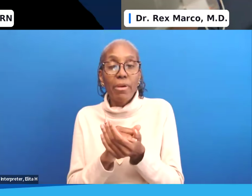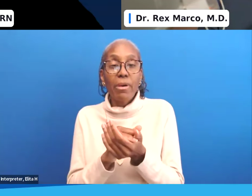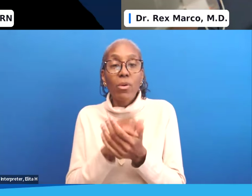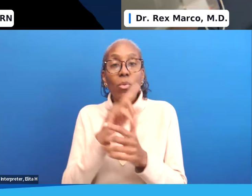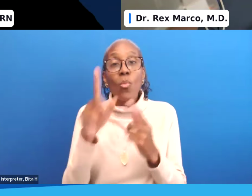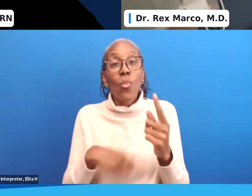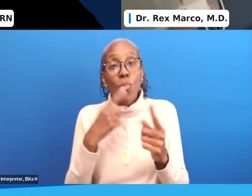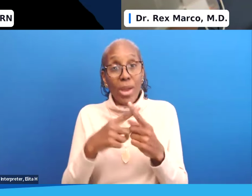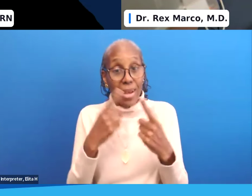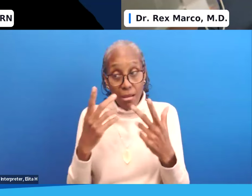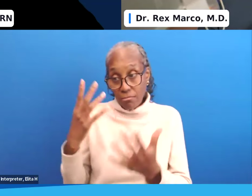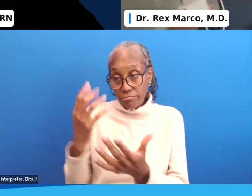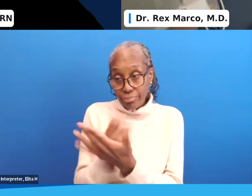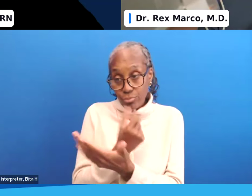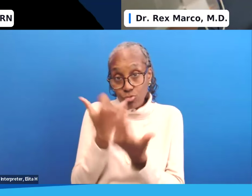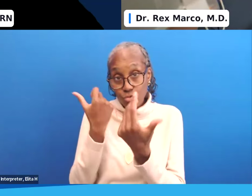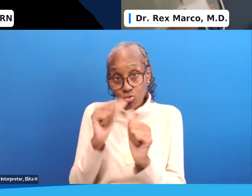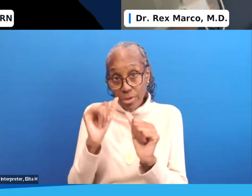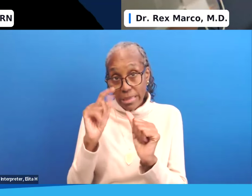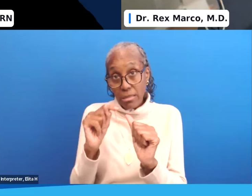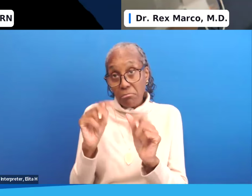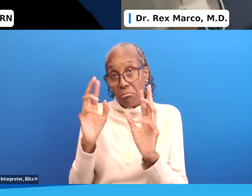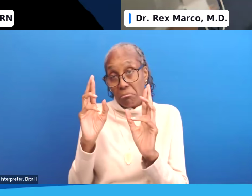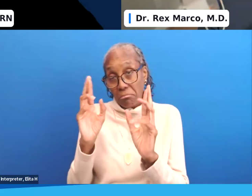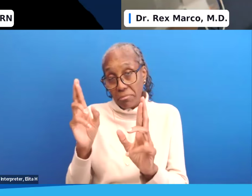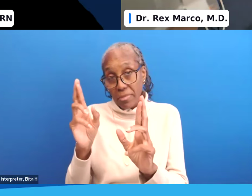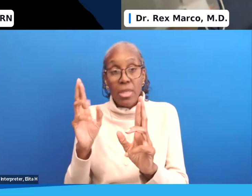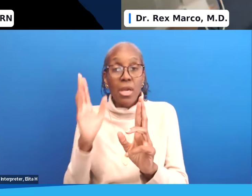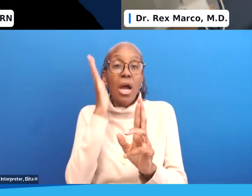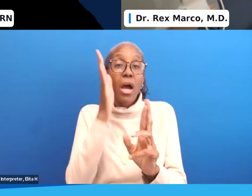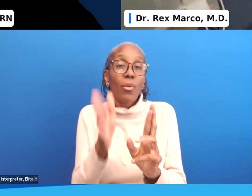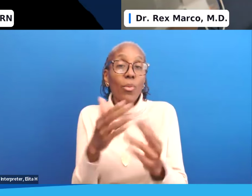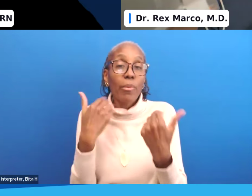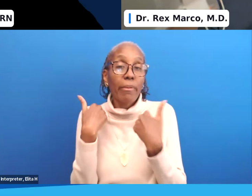when I get to try it, that I will have